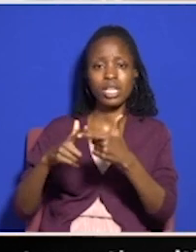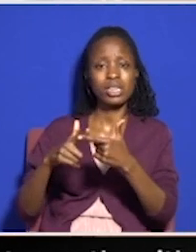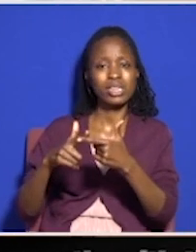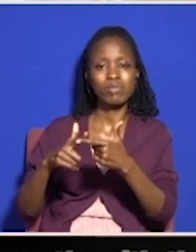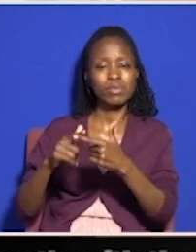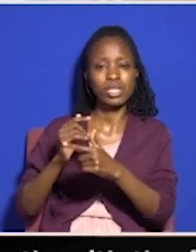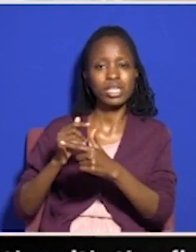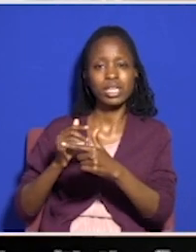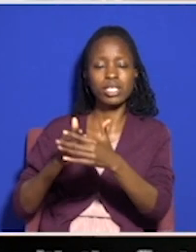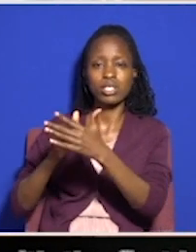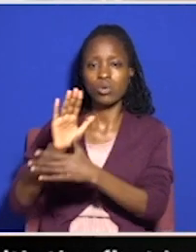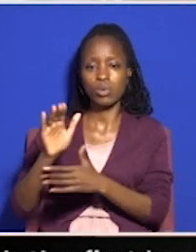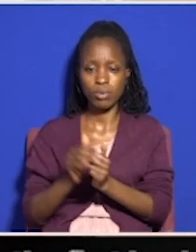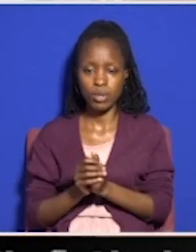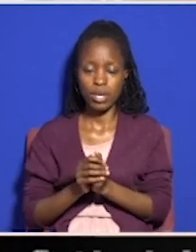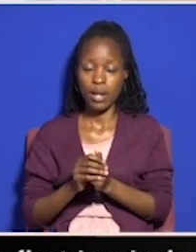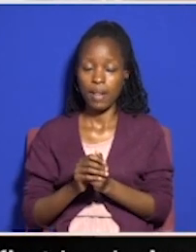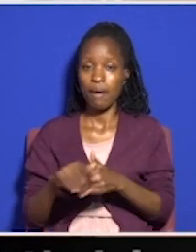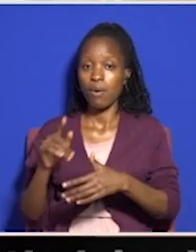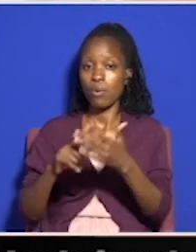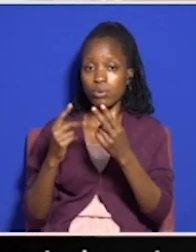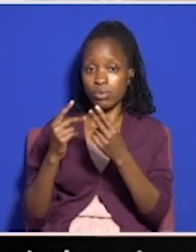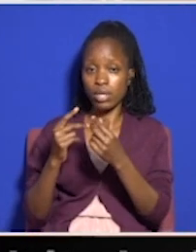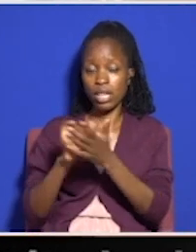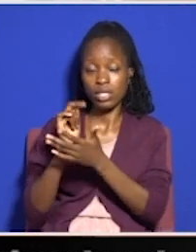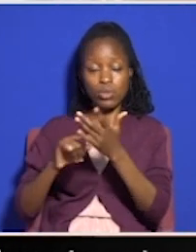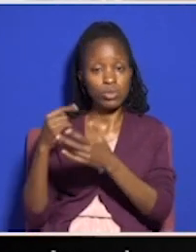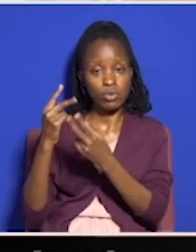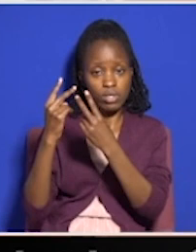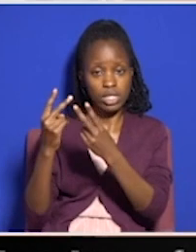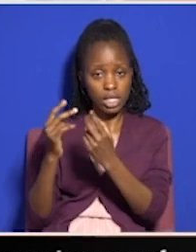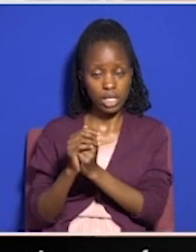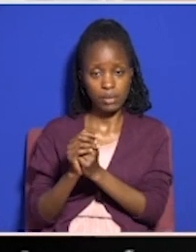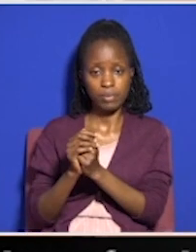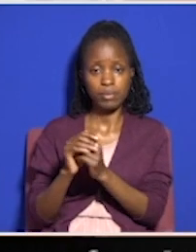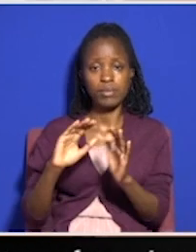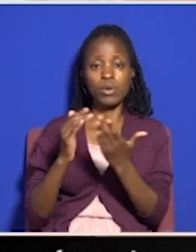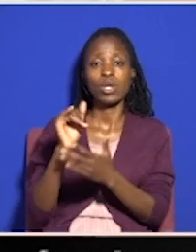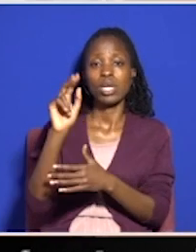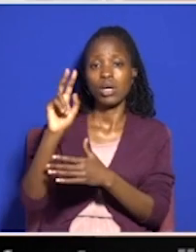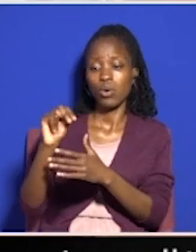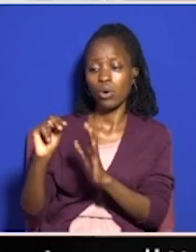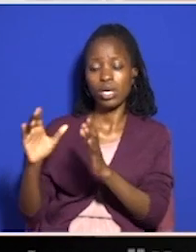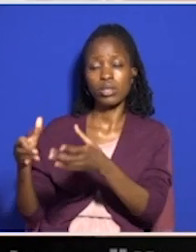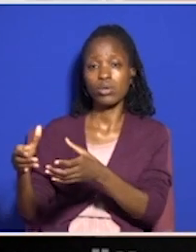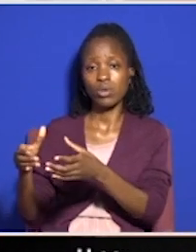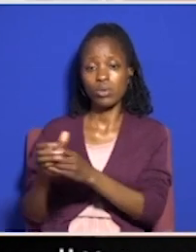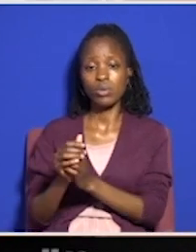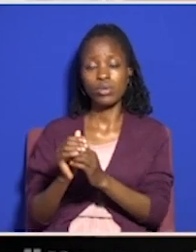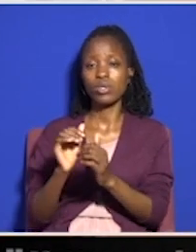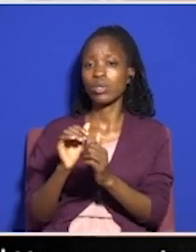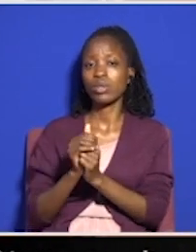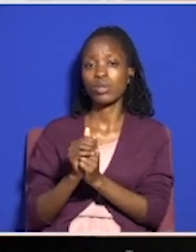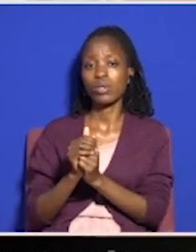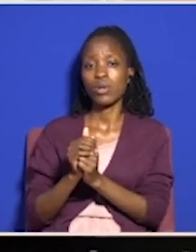is, in brief, what we're able to establish so far. They're not able to meet the requirements of those countries